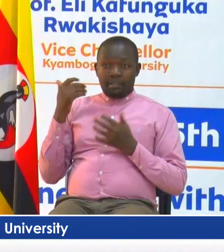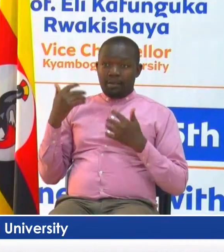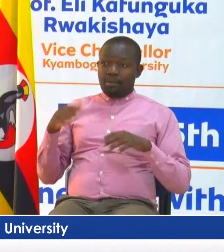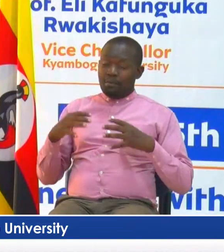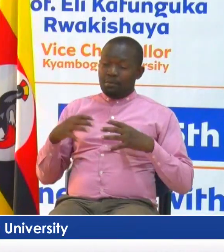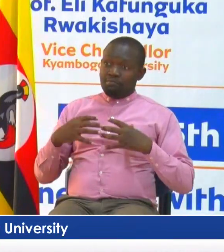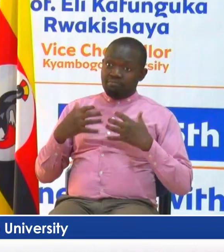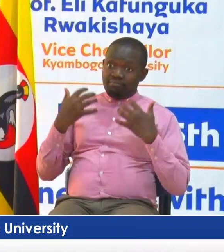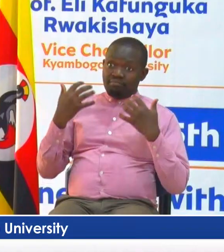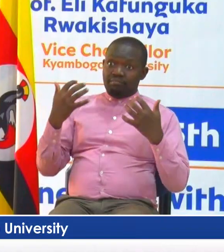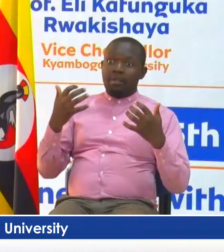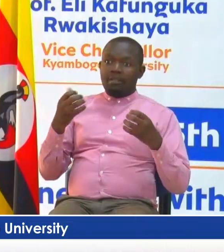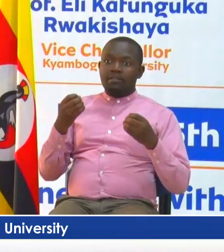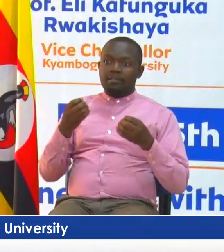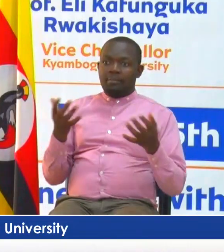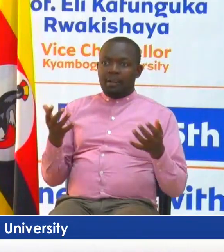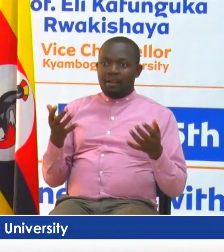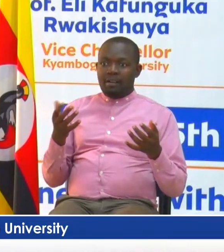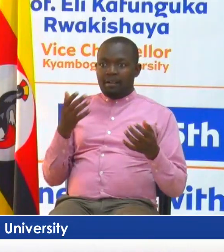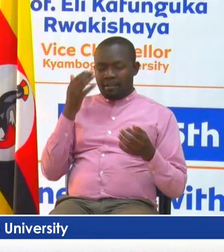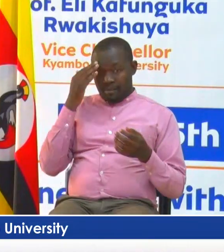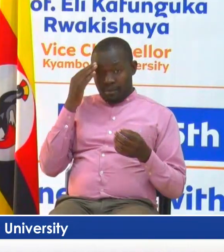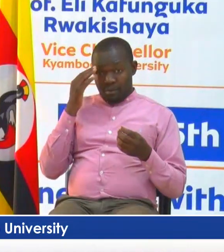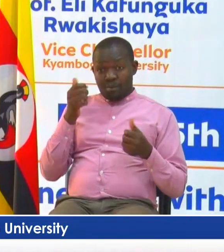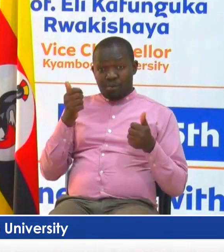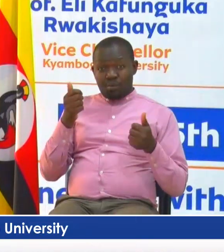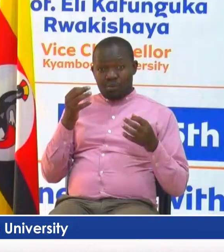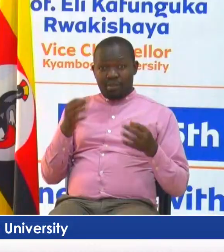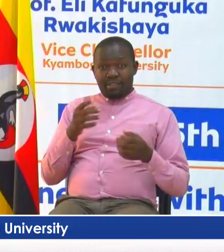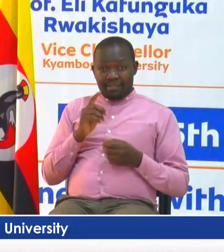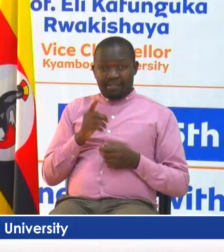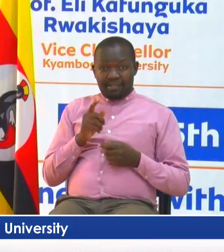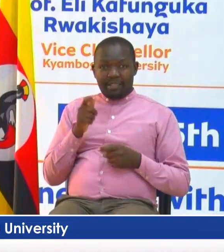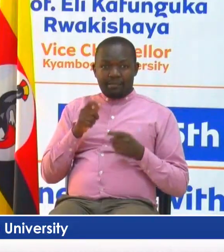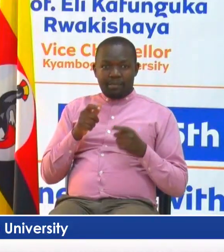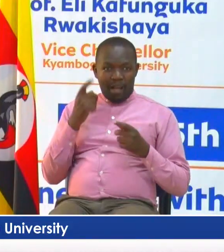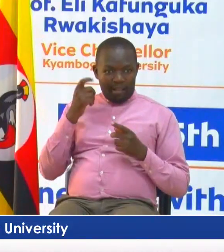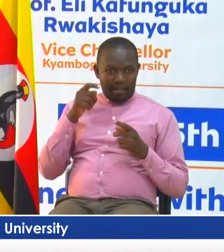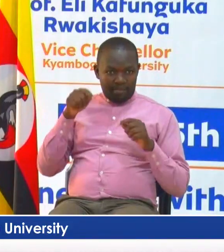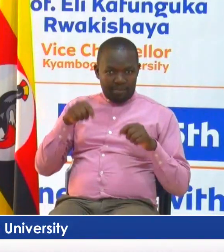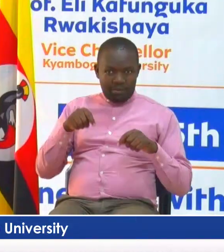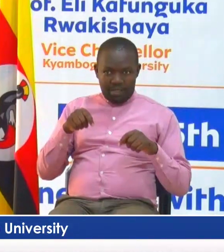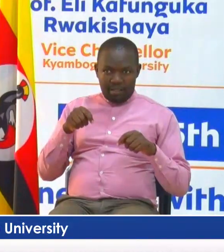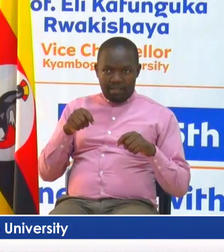things, only few people partake them. I think for today, it was meant for